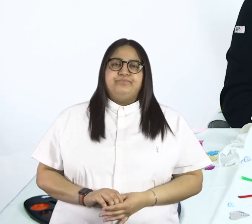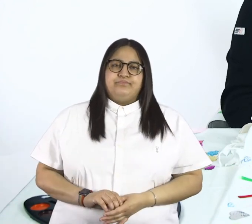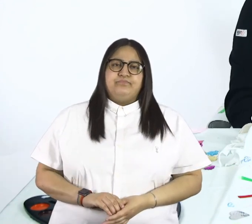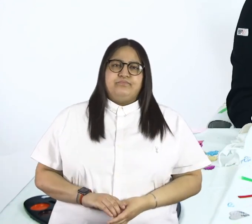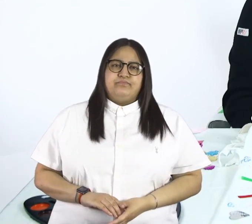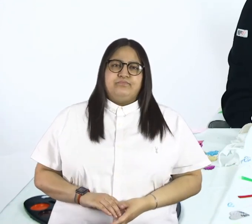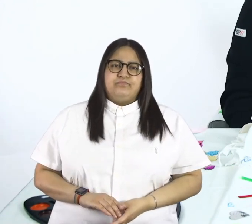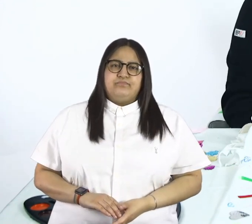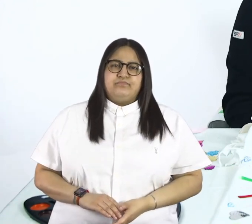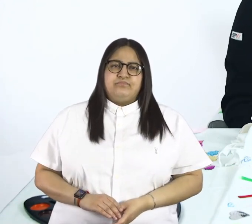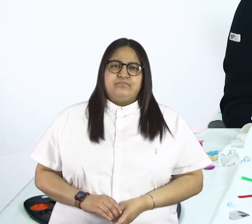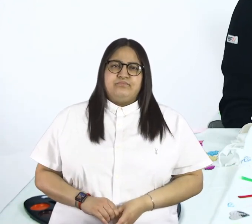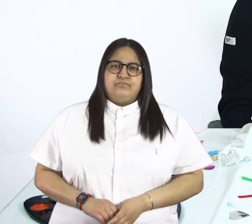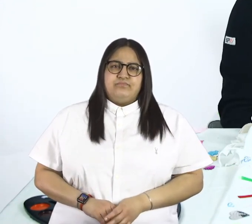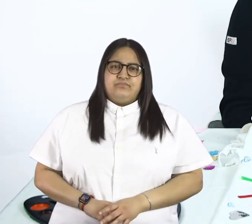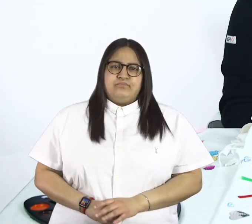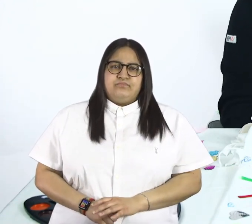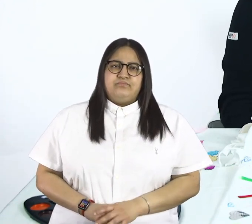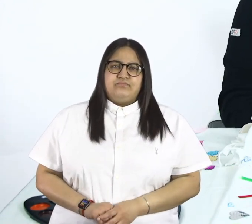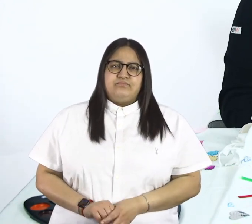at